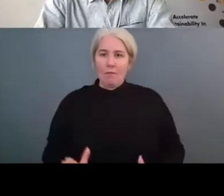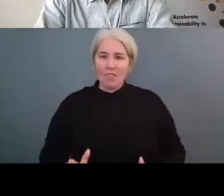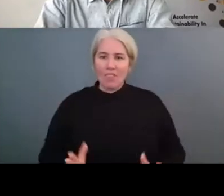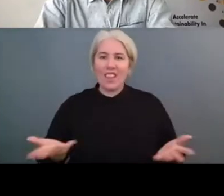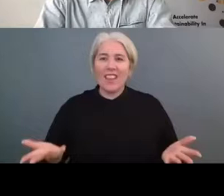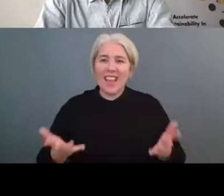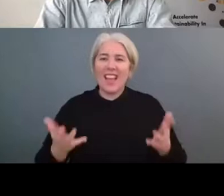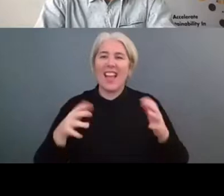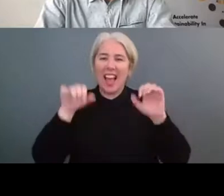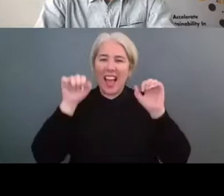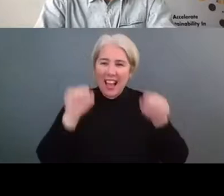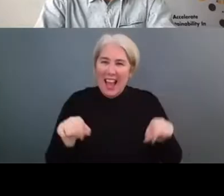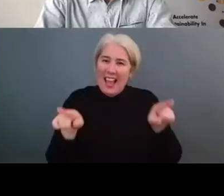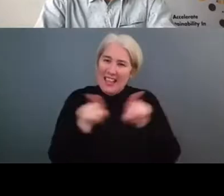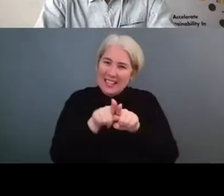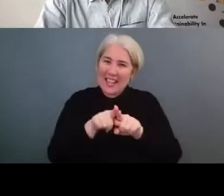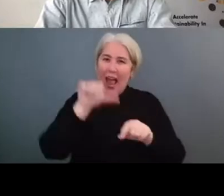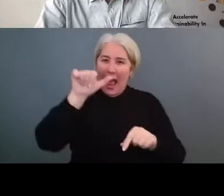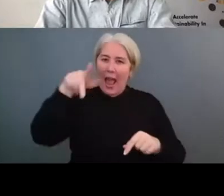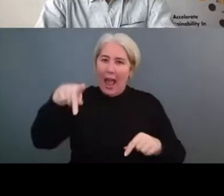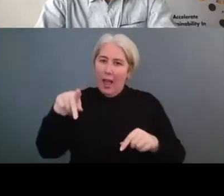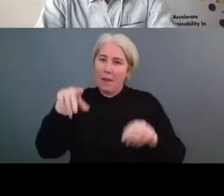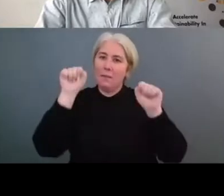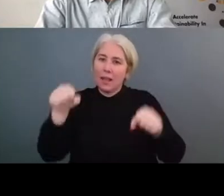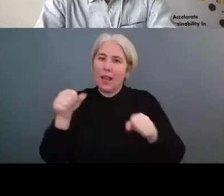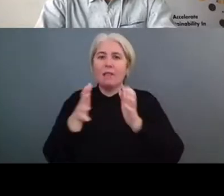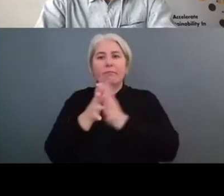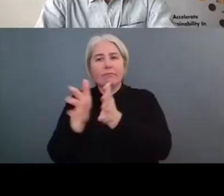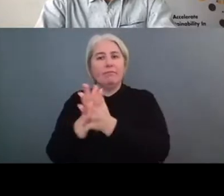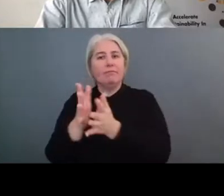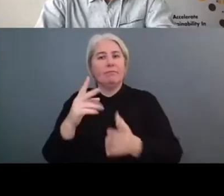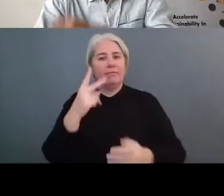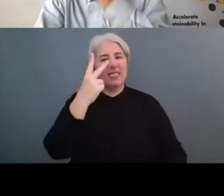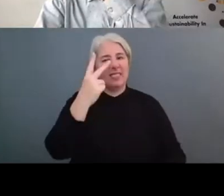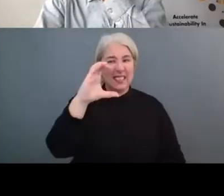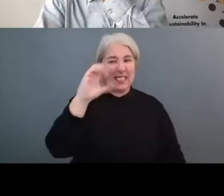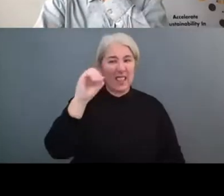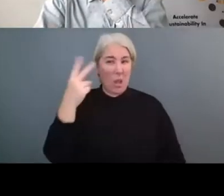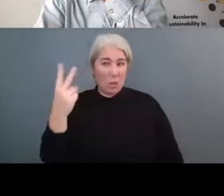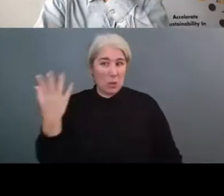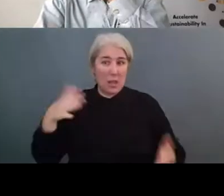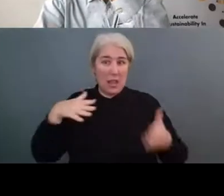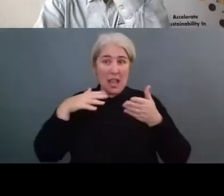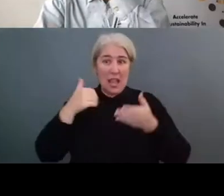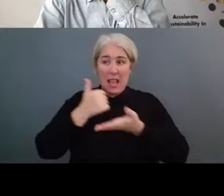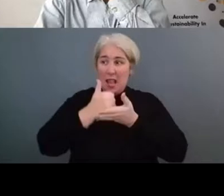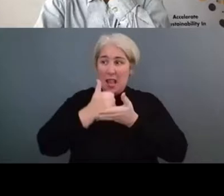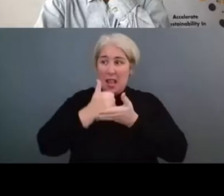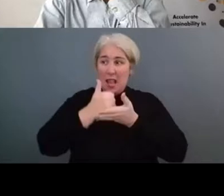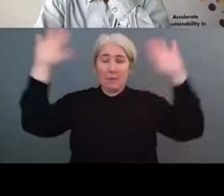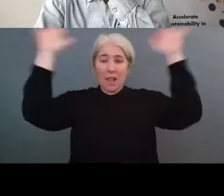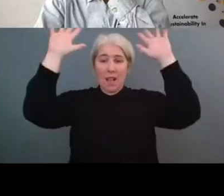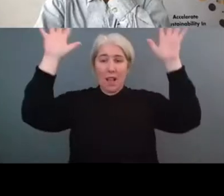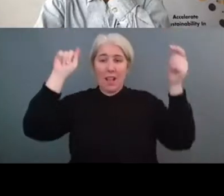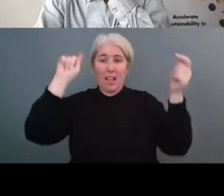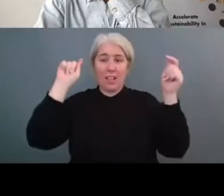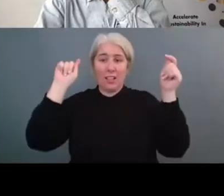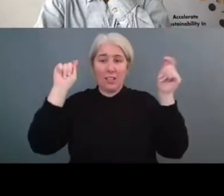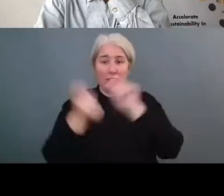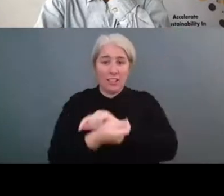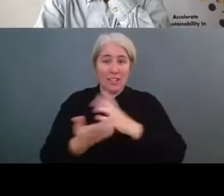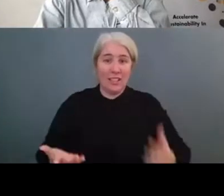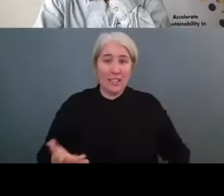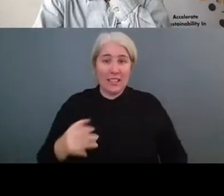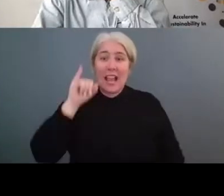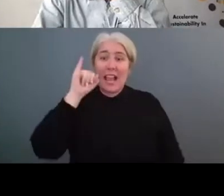can manage and we can tackle to this climate change and our footprint. I mean, if I have an idea that